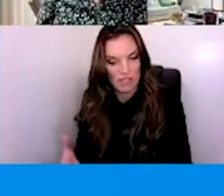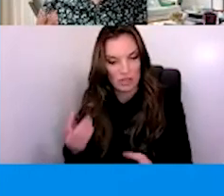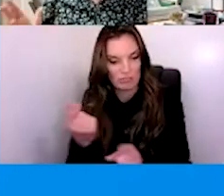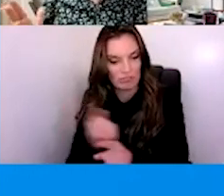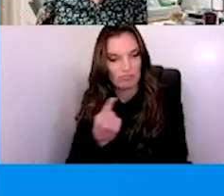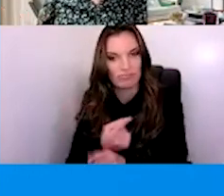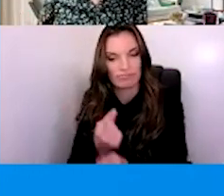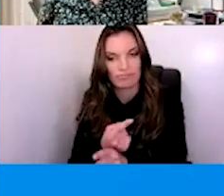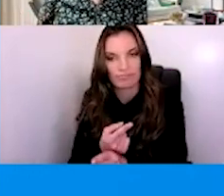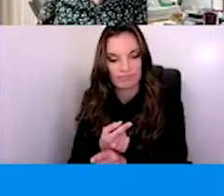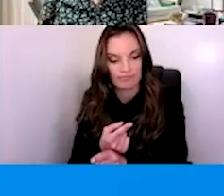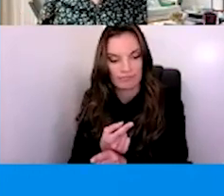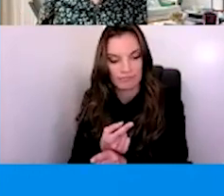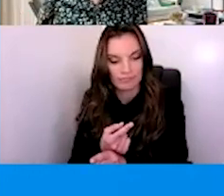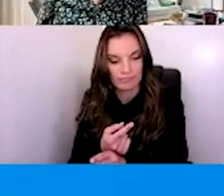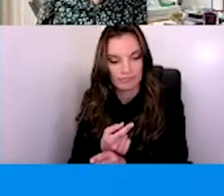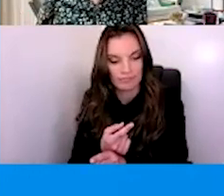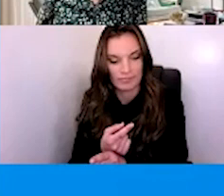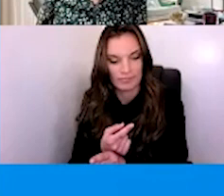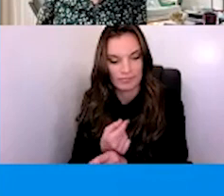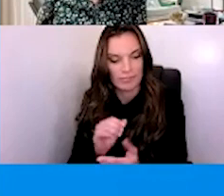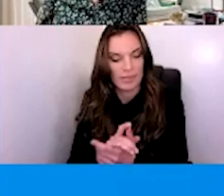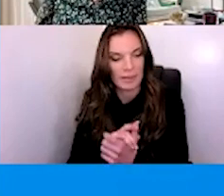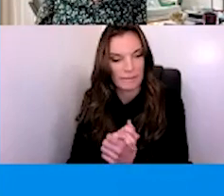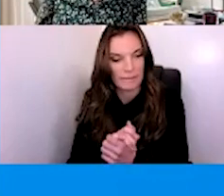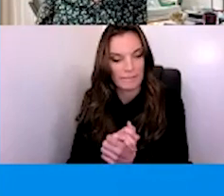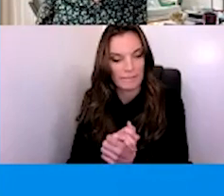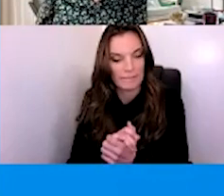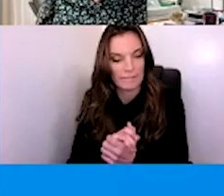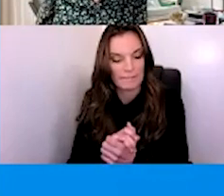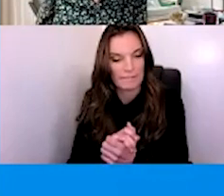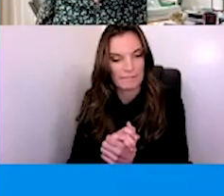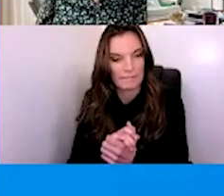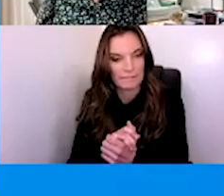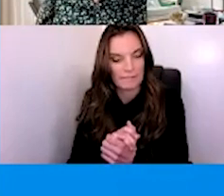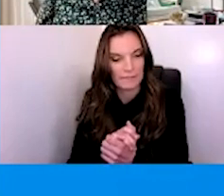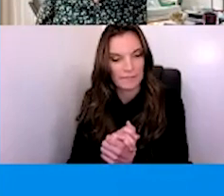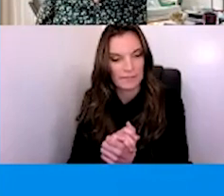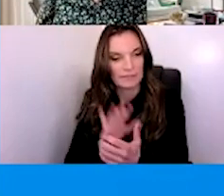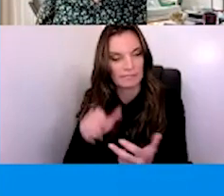authentic in their connection to the disability community. And then this third